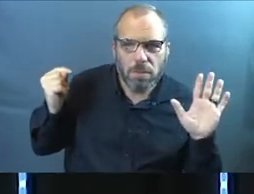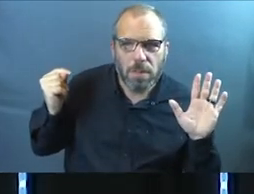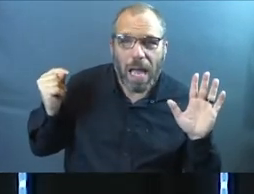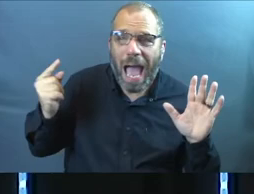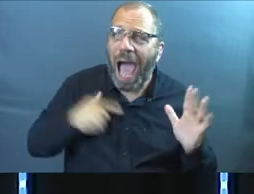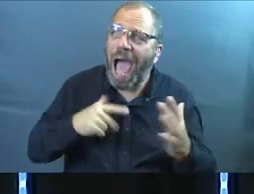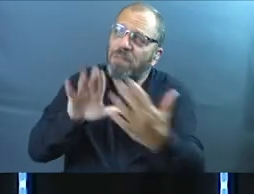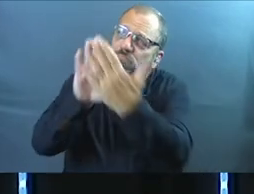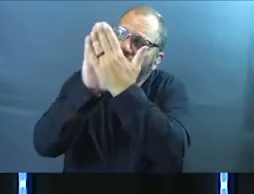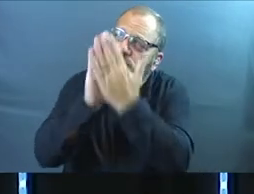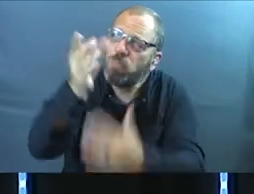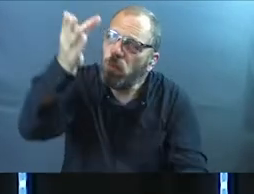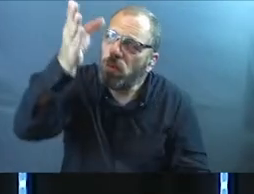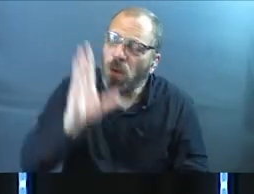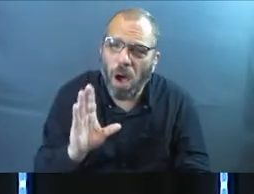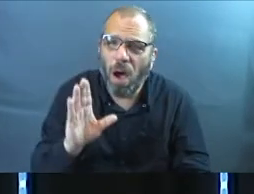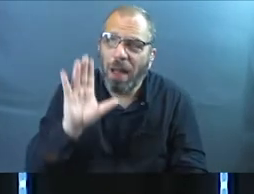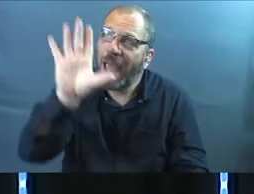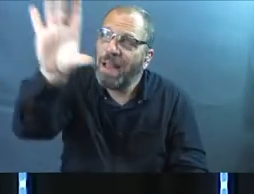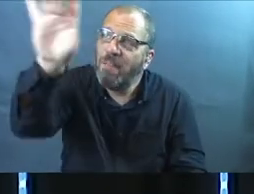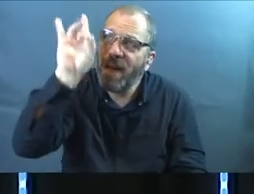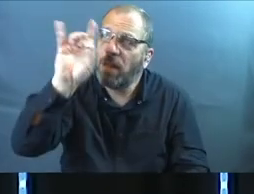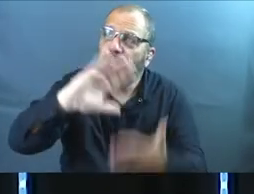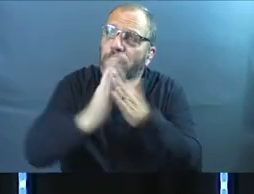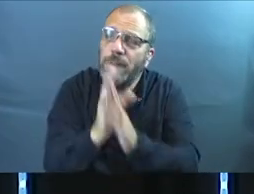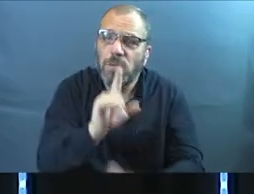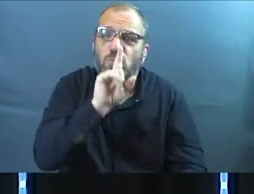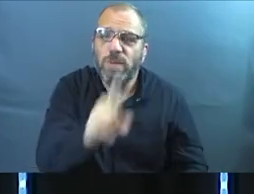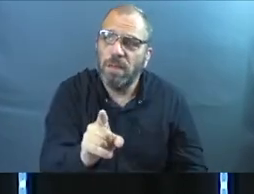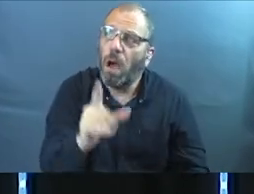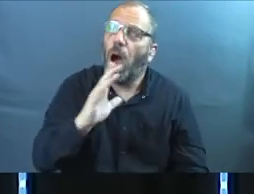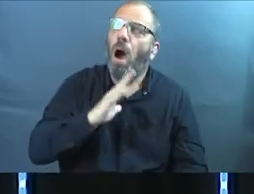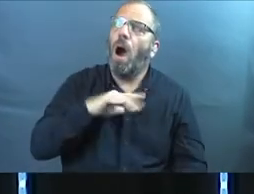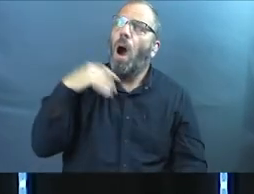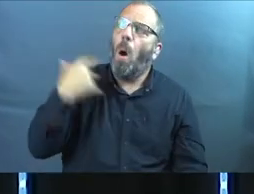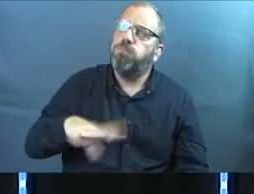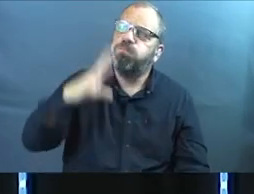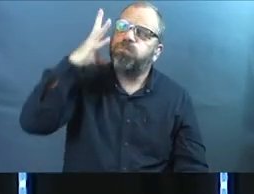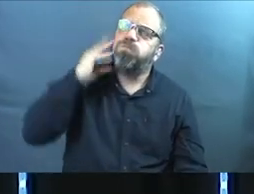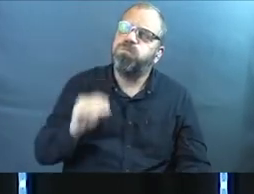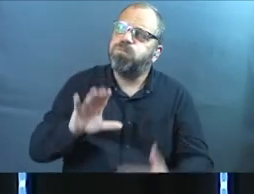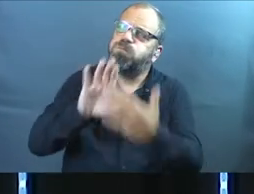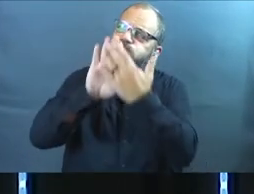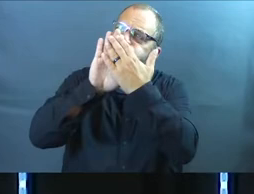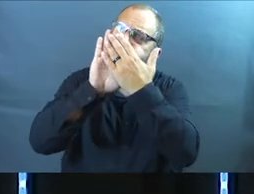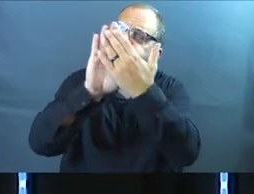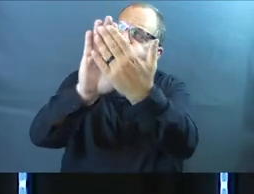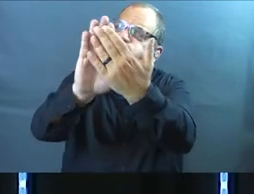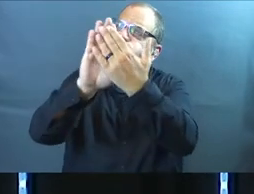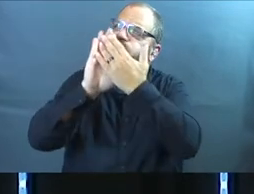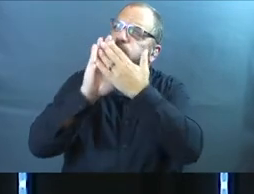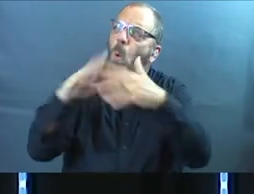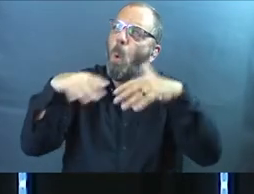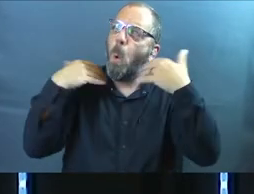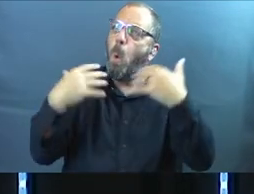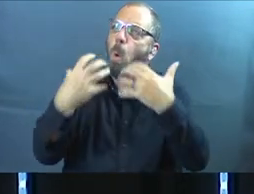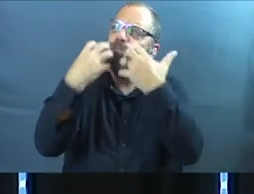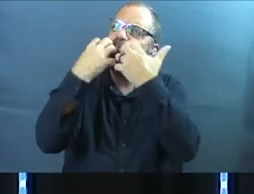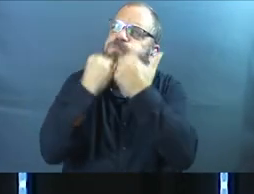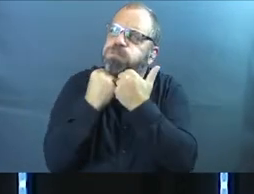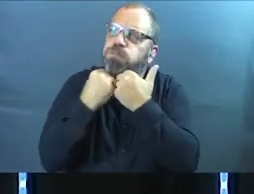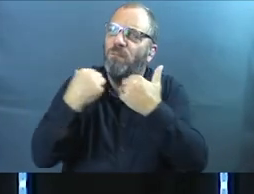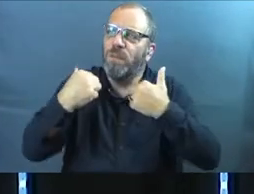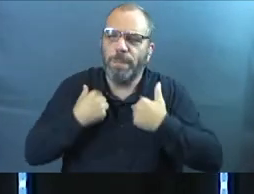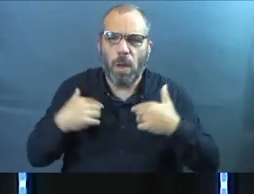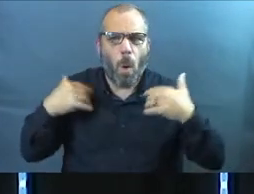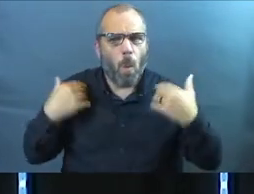I've walked with God, and I've found him to be real. And the more I've walked with God, the more precious that time has been